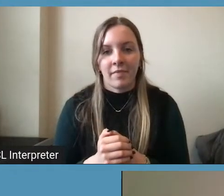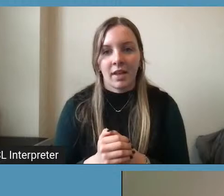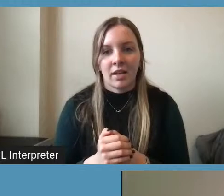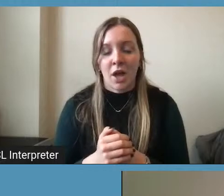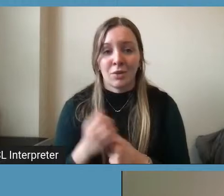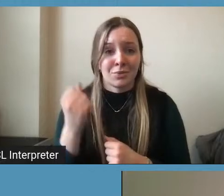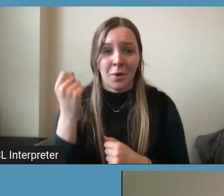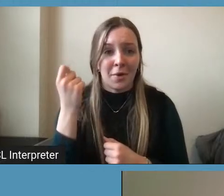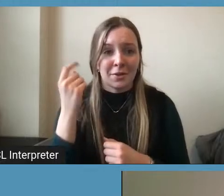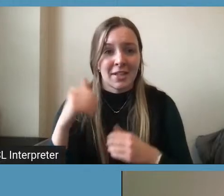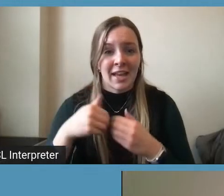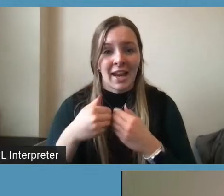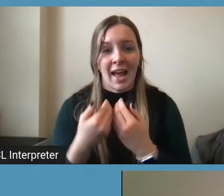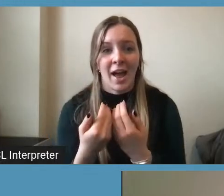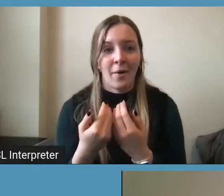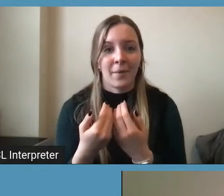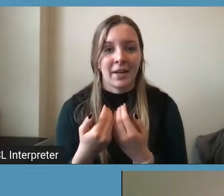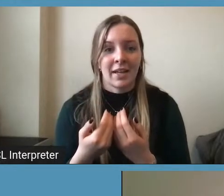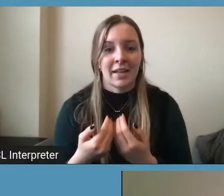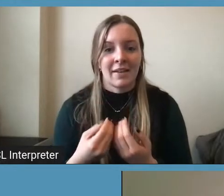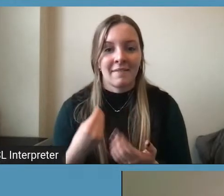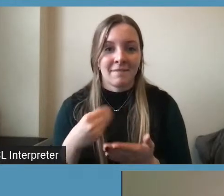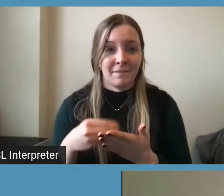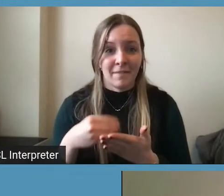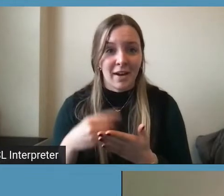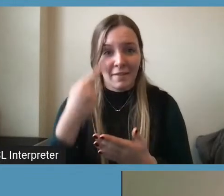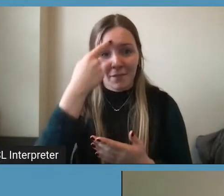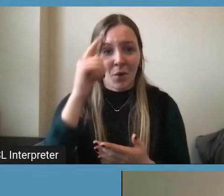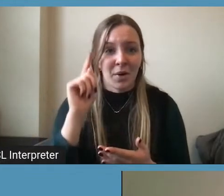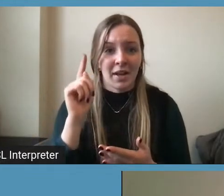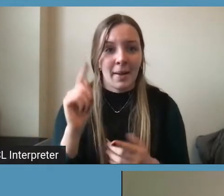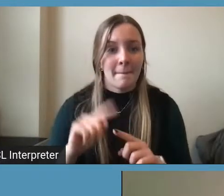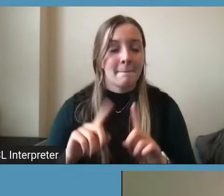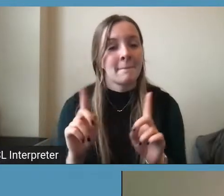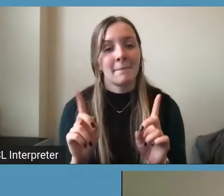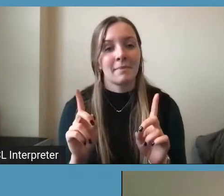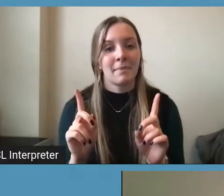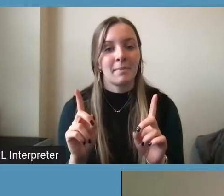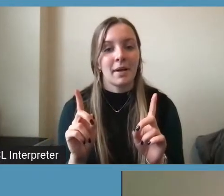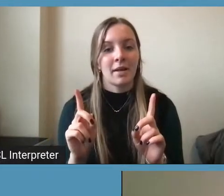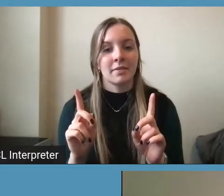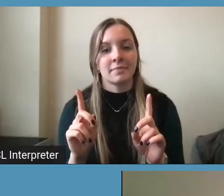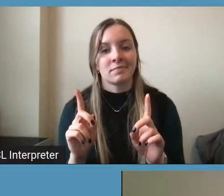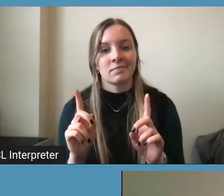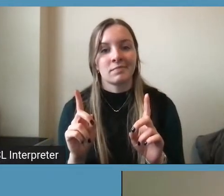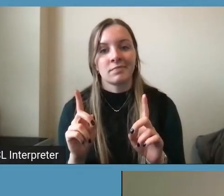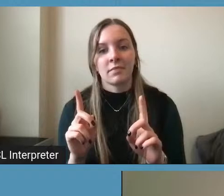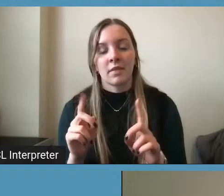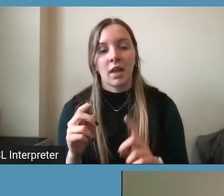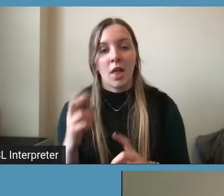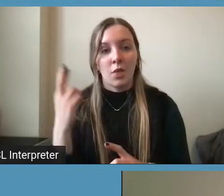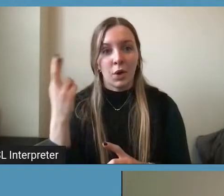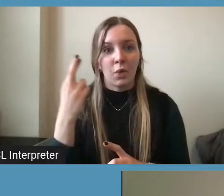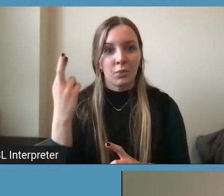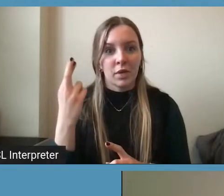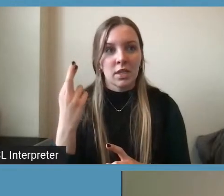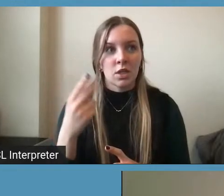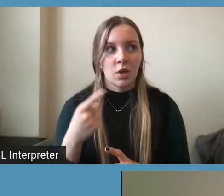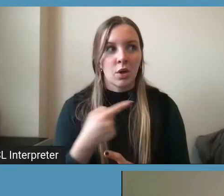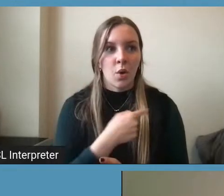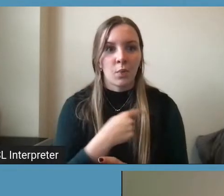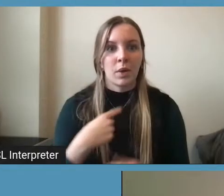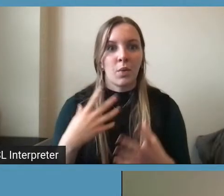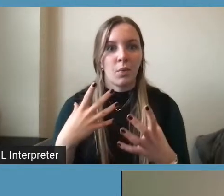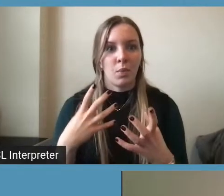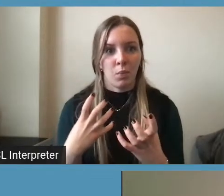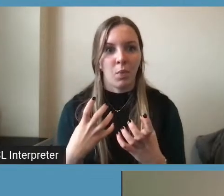applied knows there's no guarantee. But I think that one of the compelling reasons to fund this project was